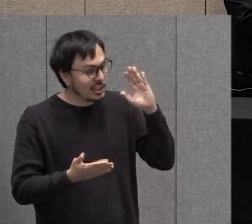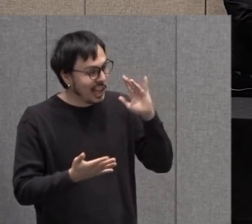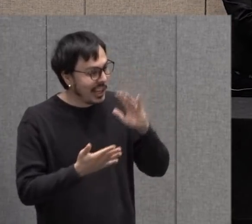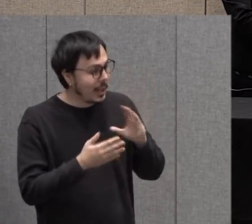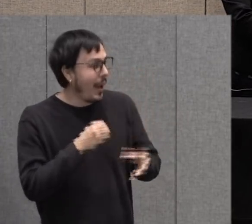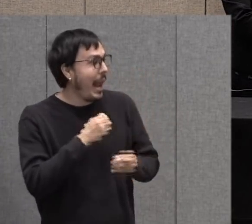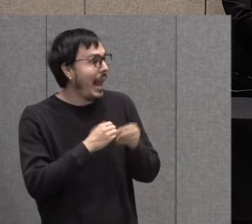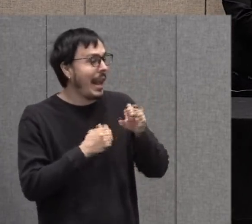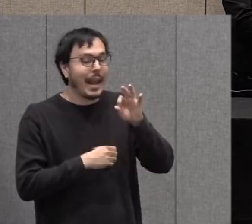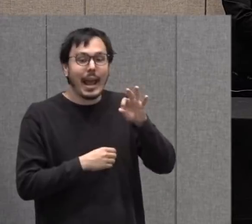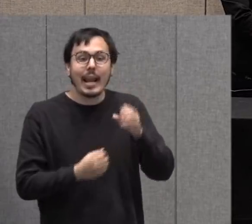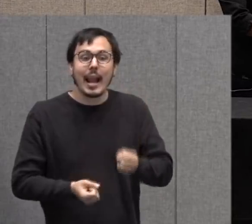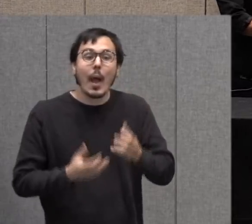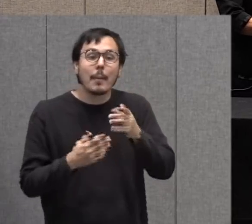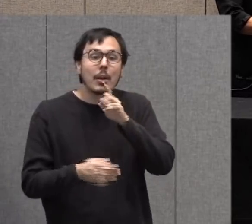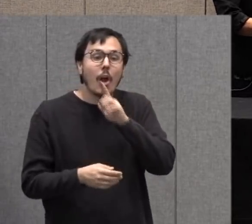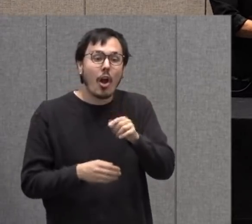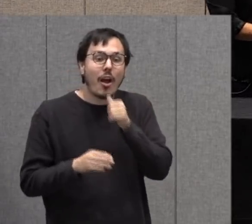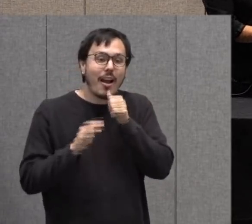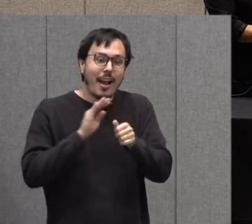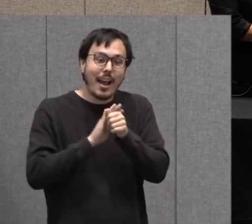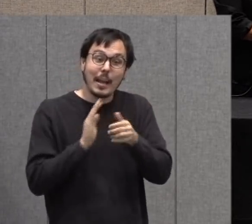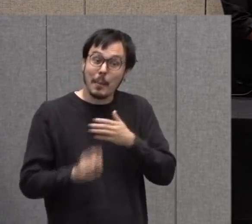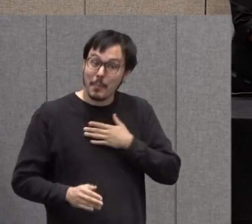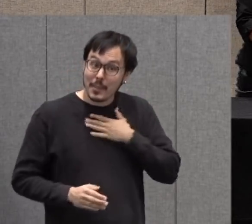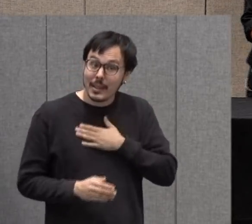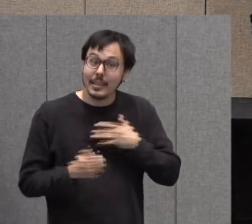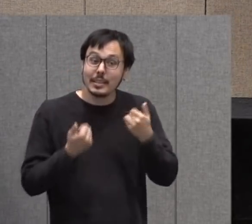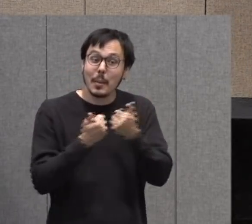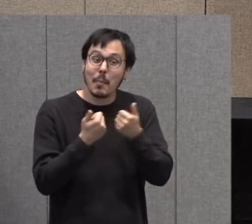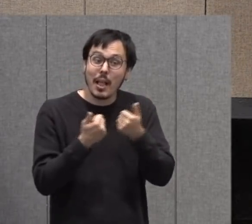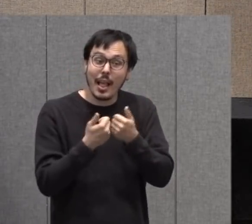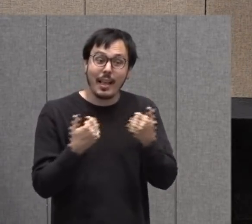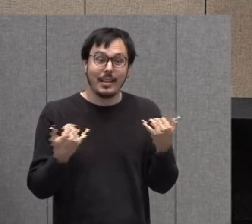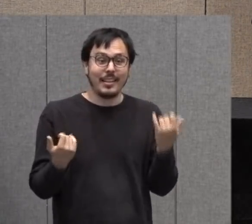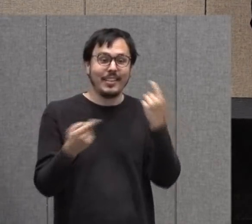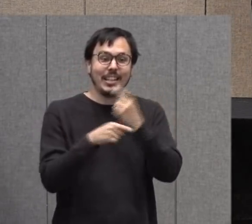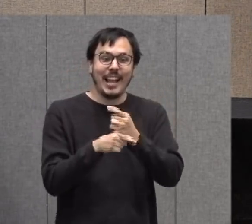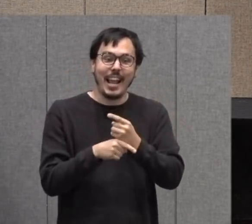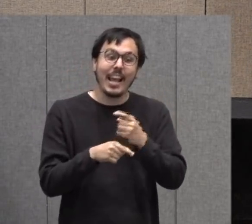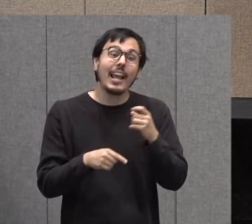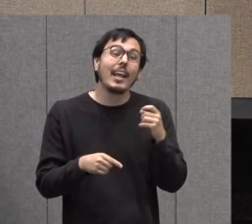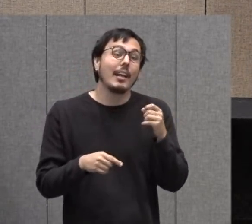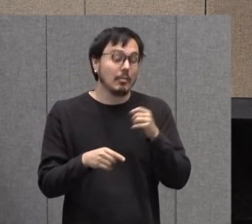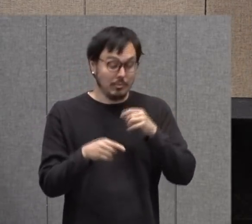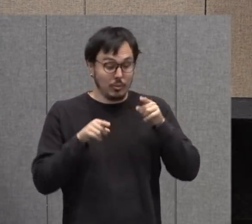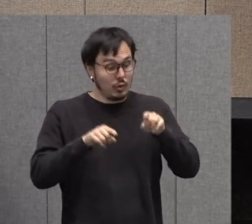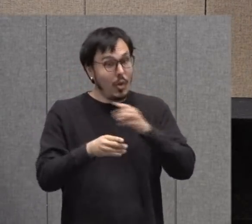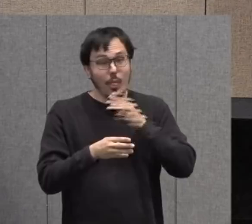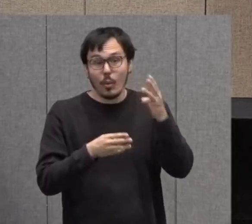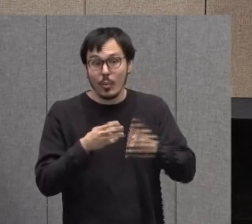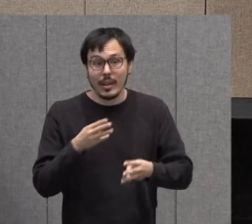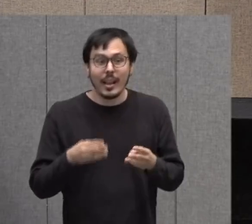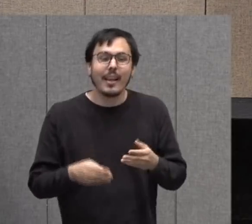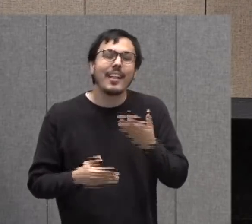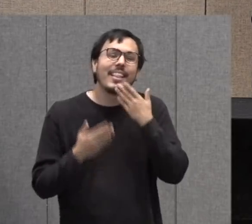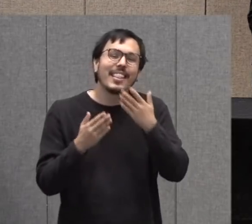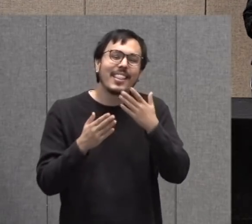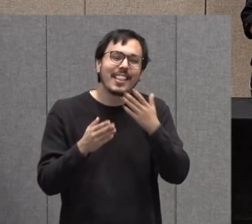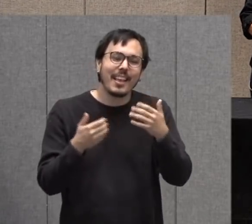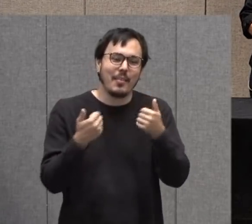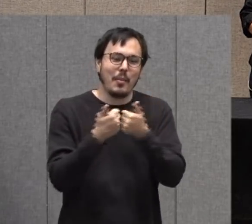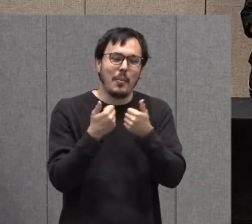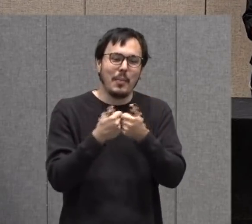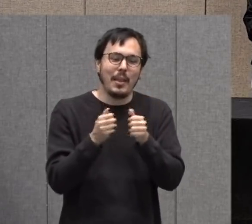and how many are hiding. Please play these today or all weekend. That would be great too. Thanks for playing with